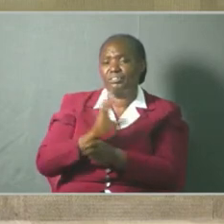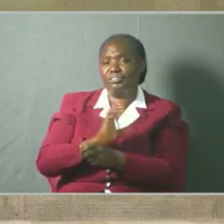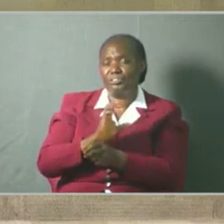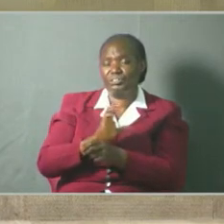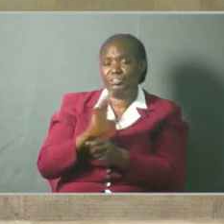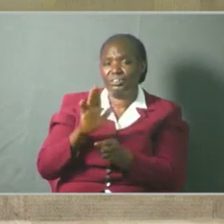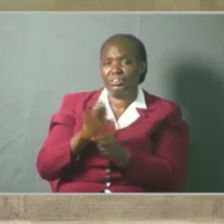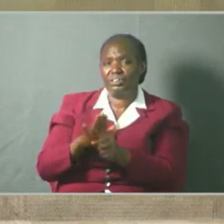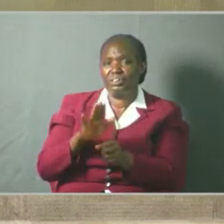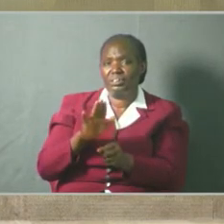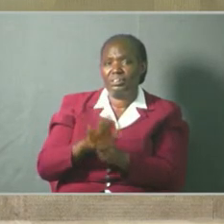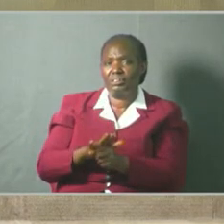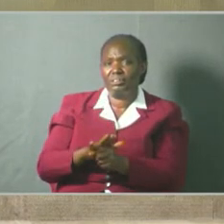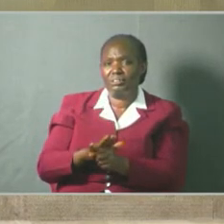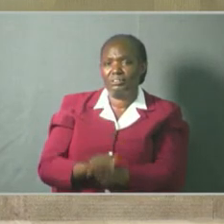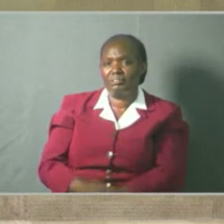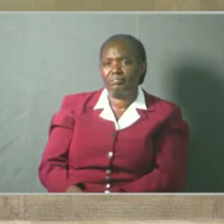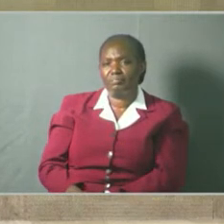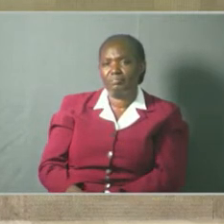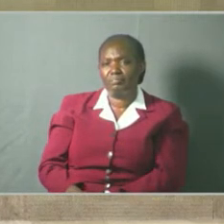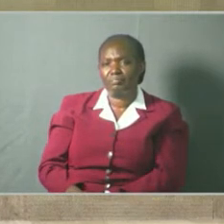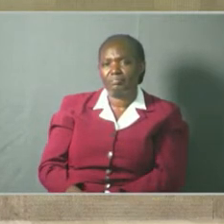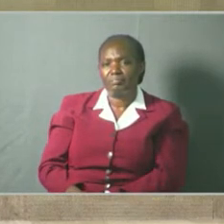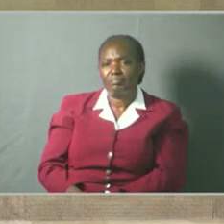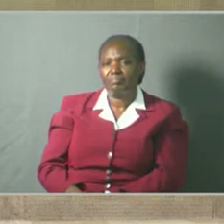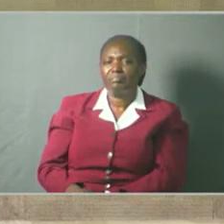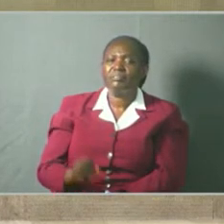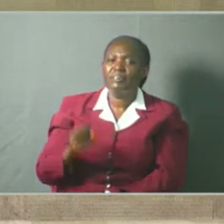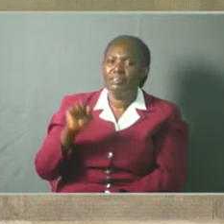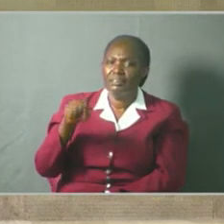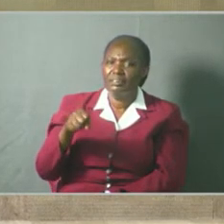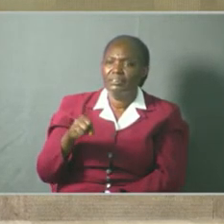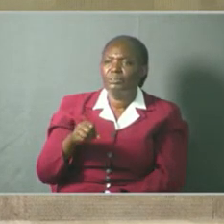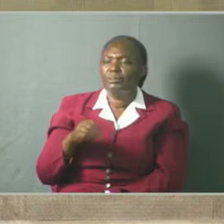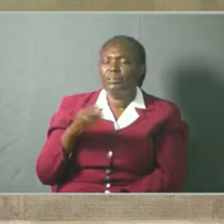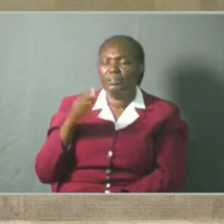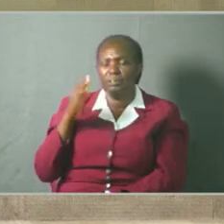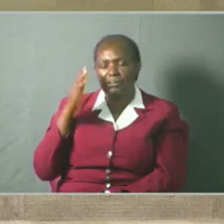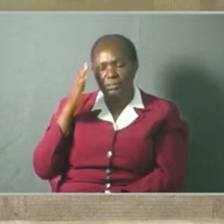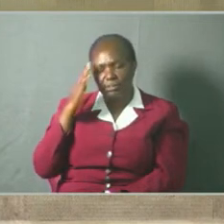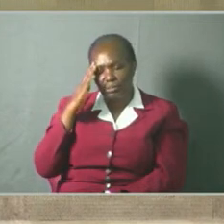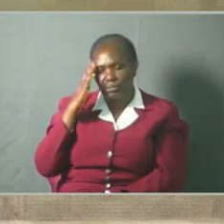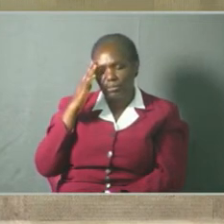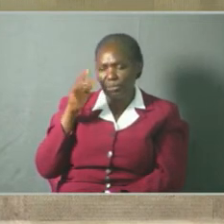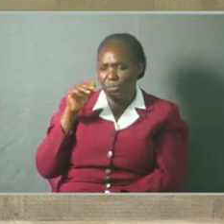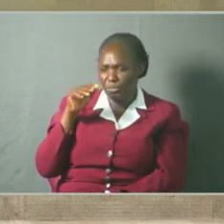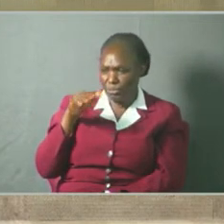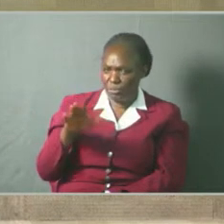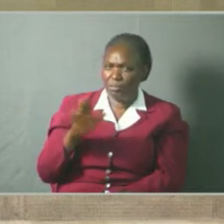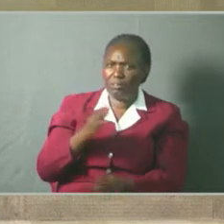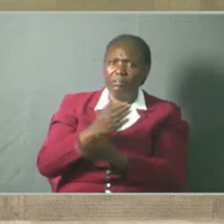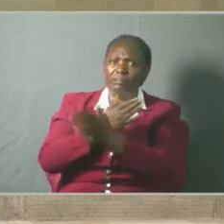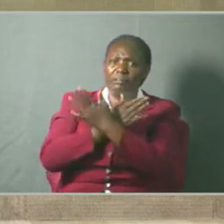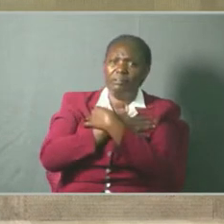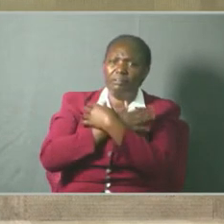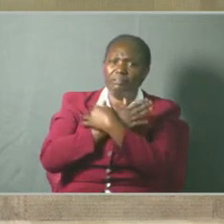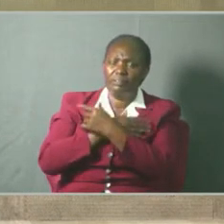But you know, my daughter, that you've said that your friends came to pray for Baba. Okay?